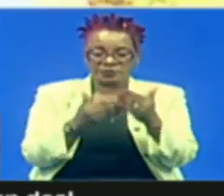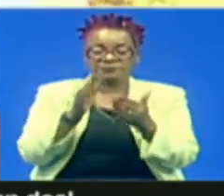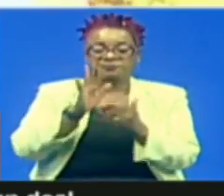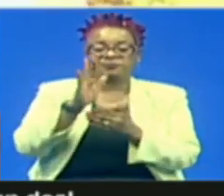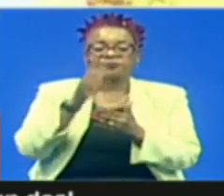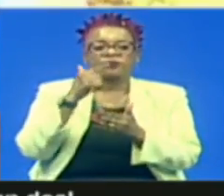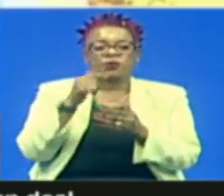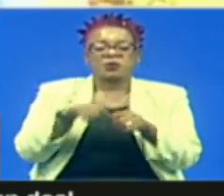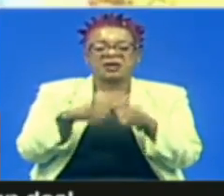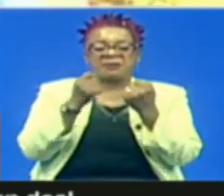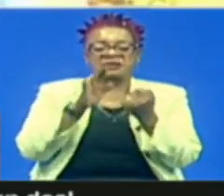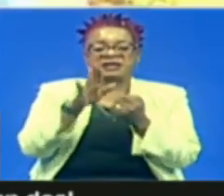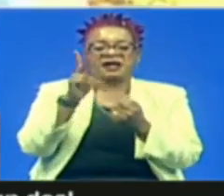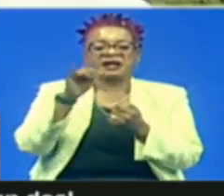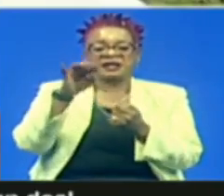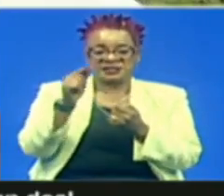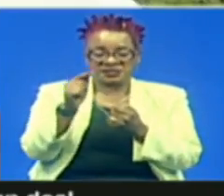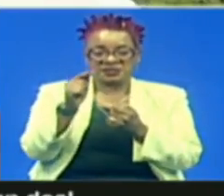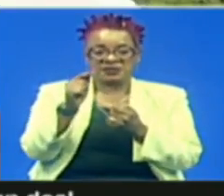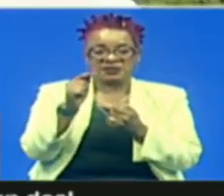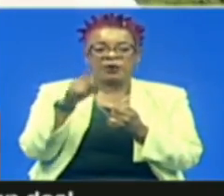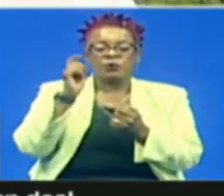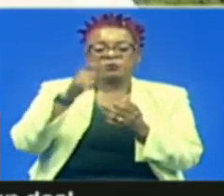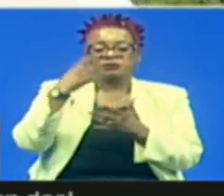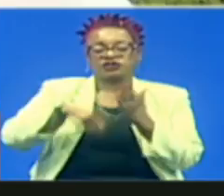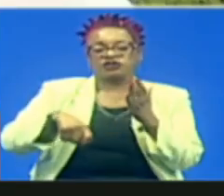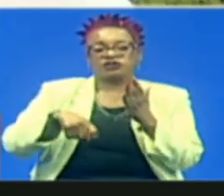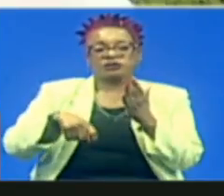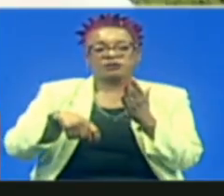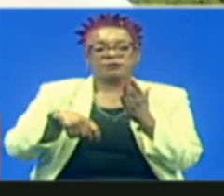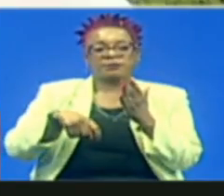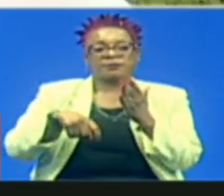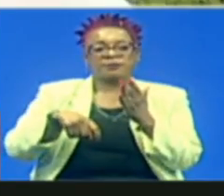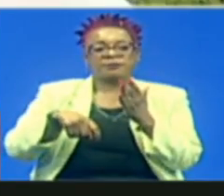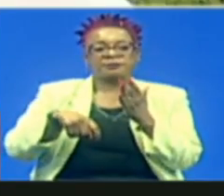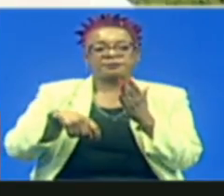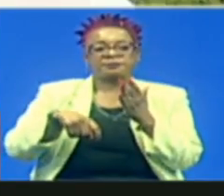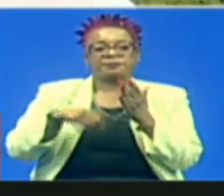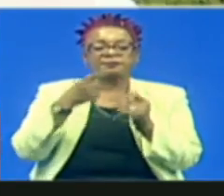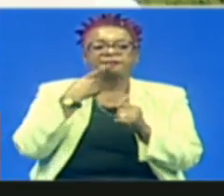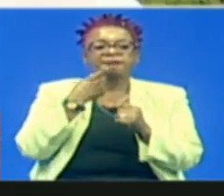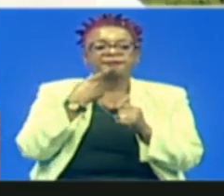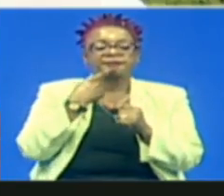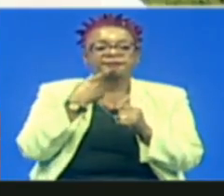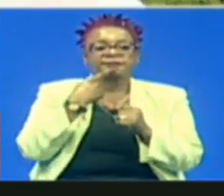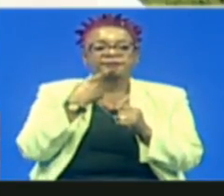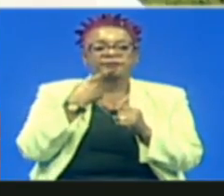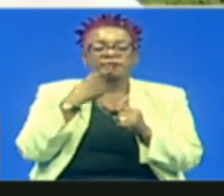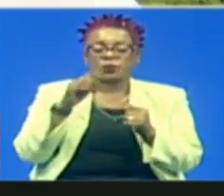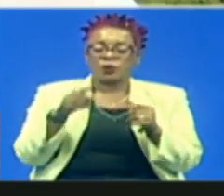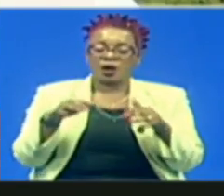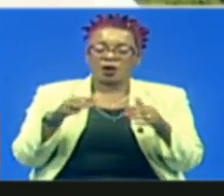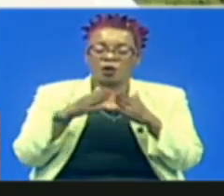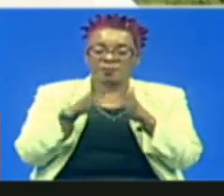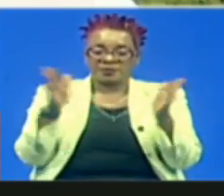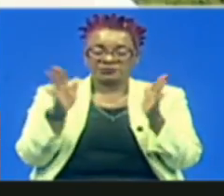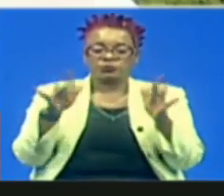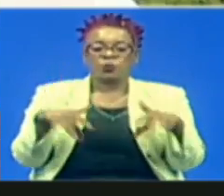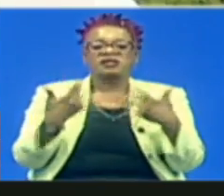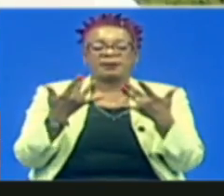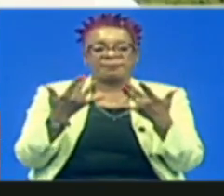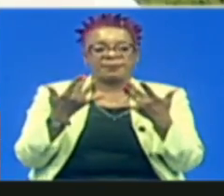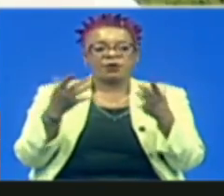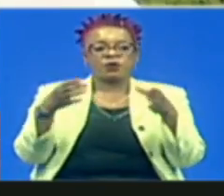or damaged their kits will, however, be surcharged. Sisi tuliambiwa tufungue group ya WhatsApp ya Huduma